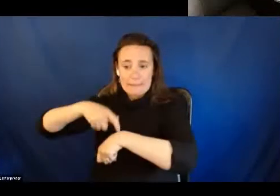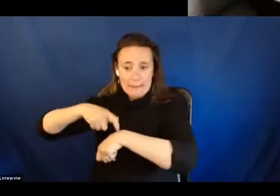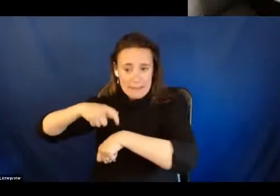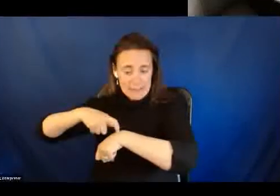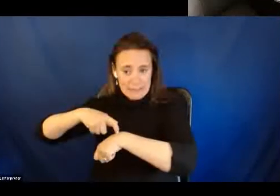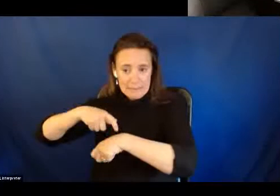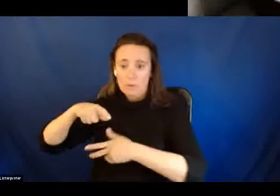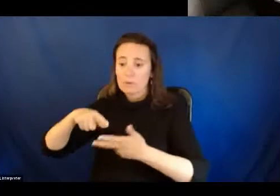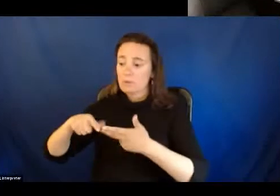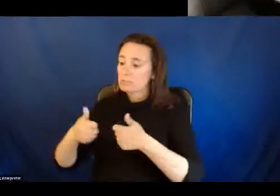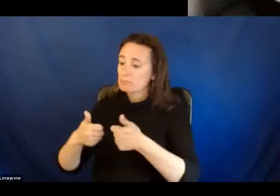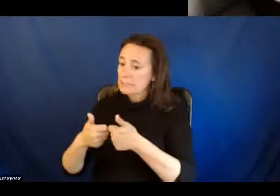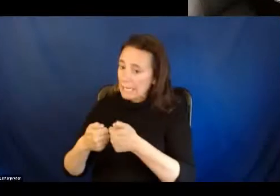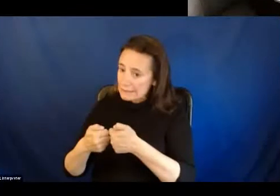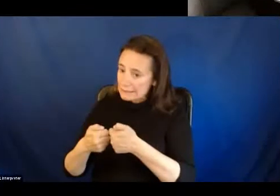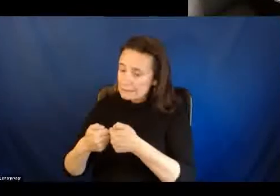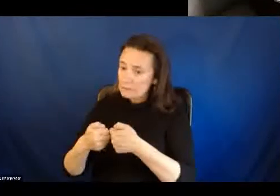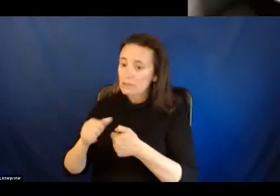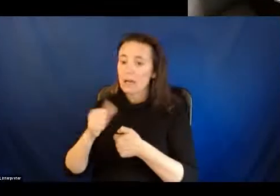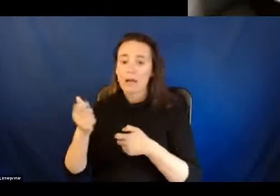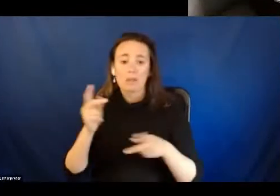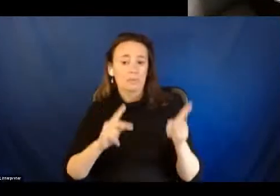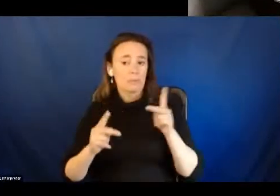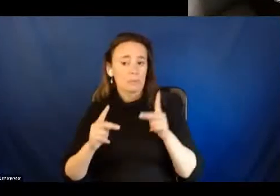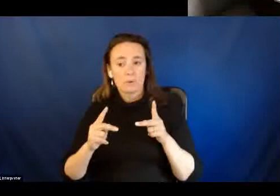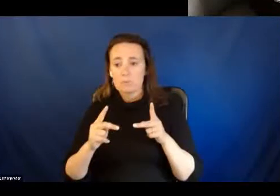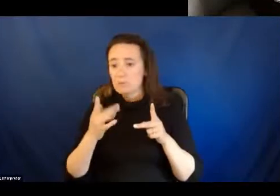texts. For others, it might be strictly calls.